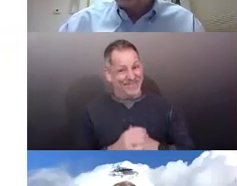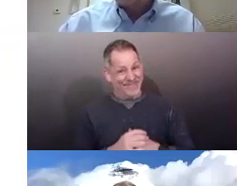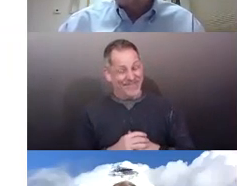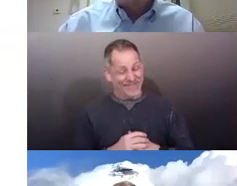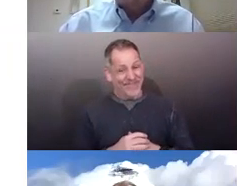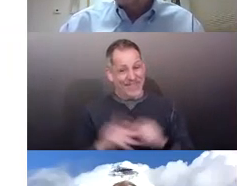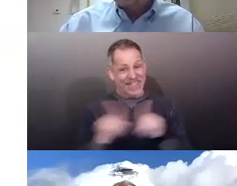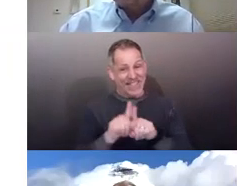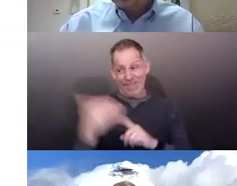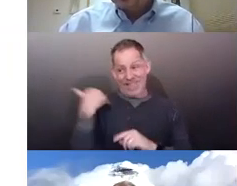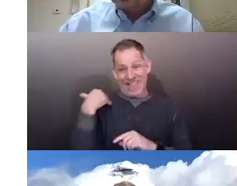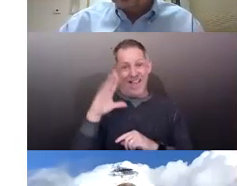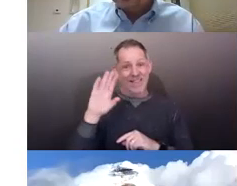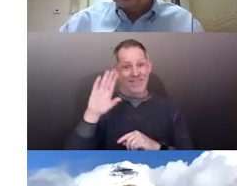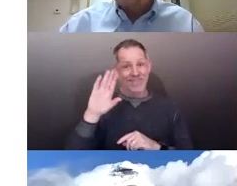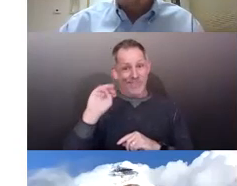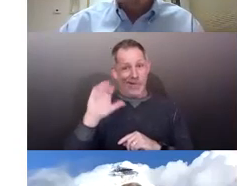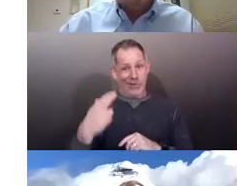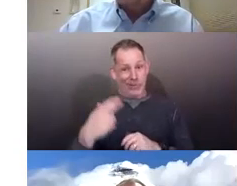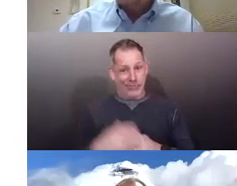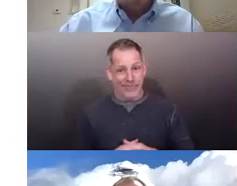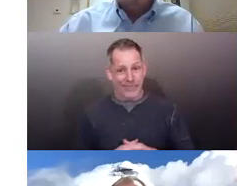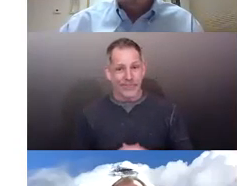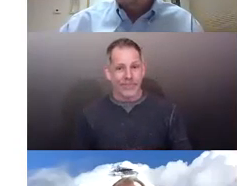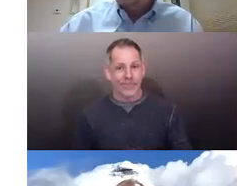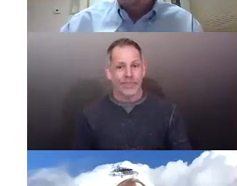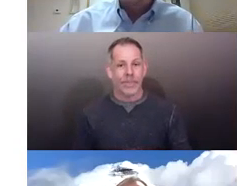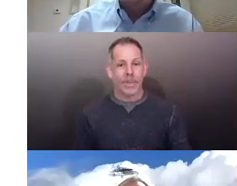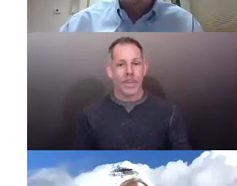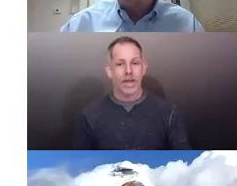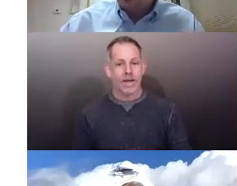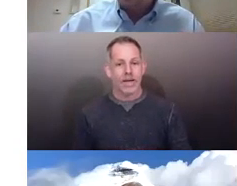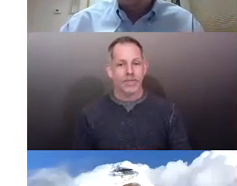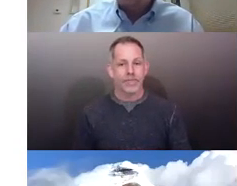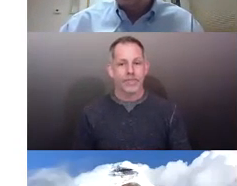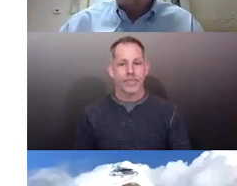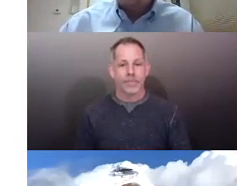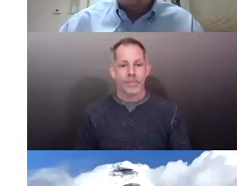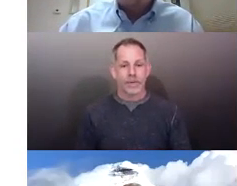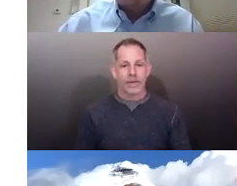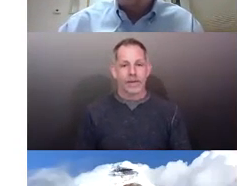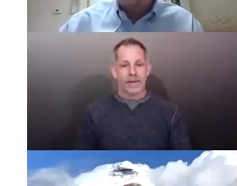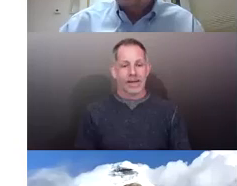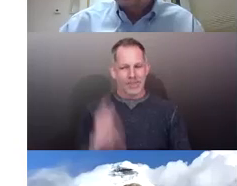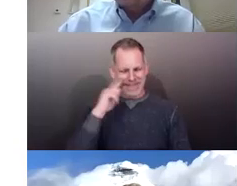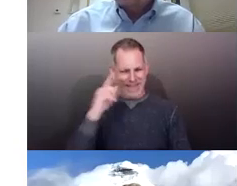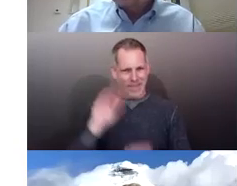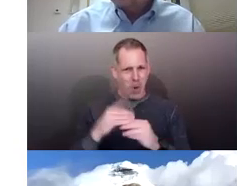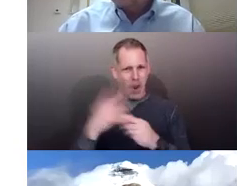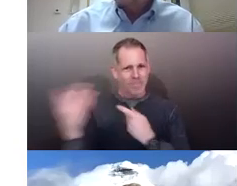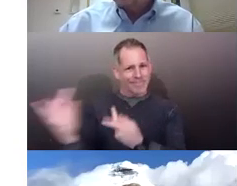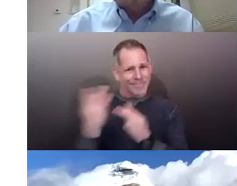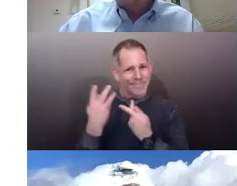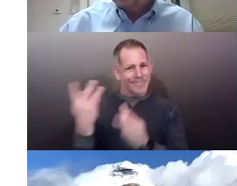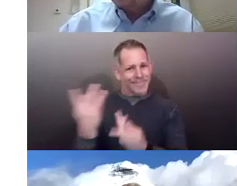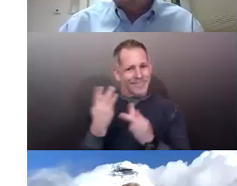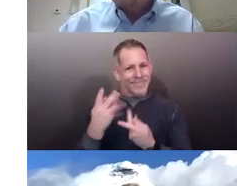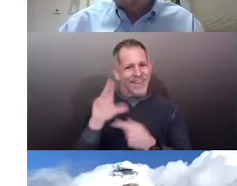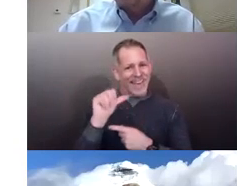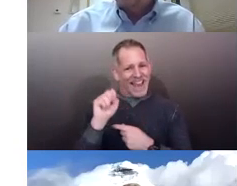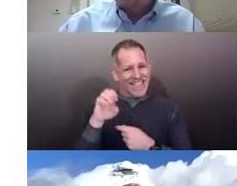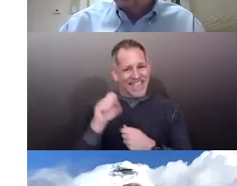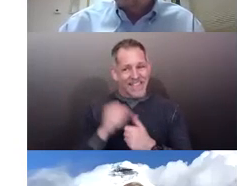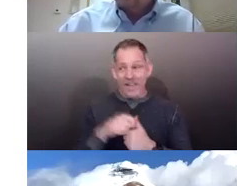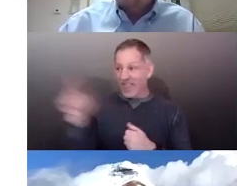imagine, there's more variability, and they use this data to derive the last slide you saw. So things are up and down,